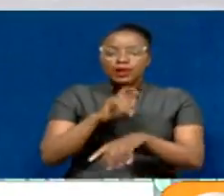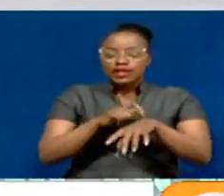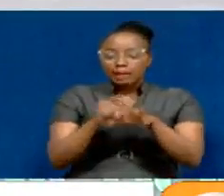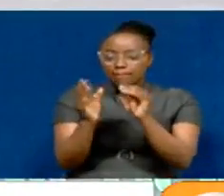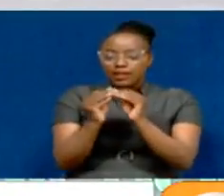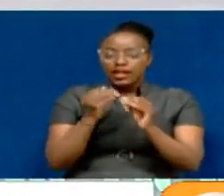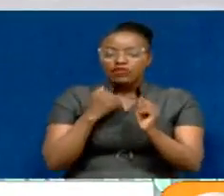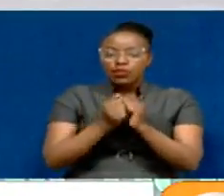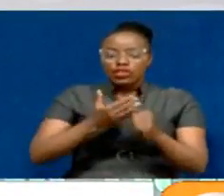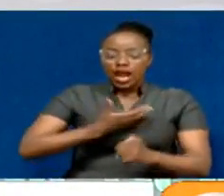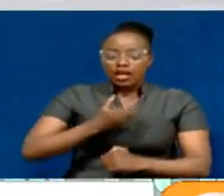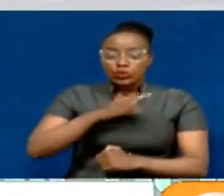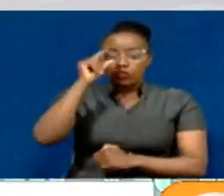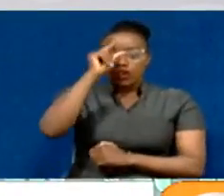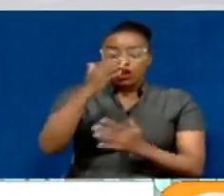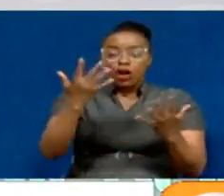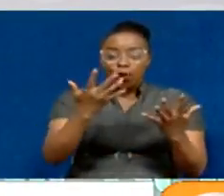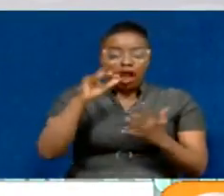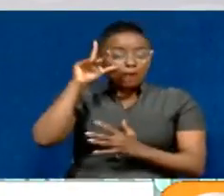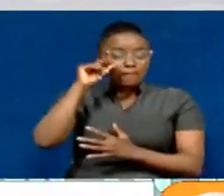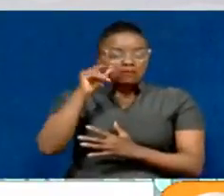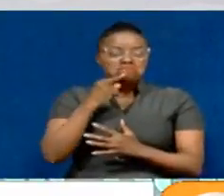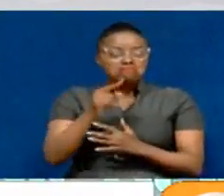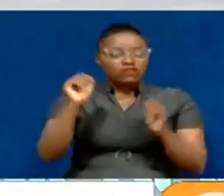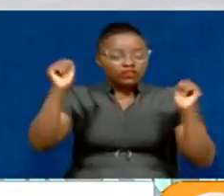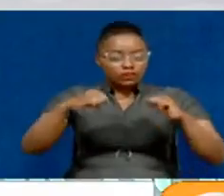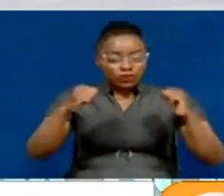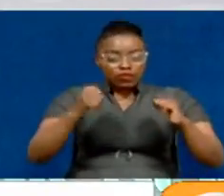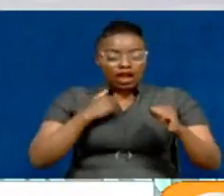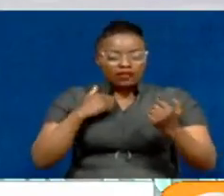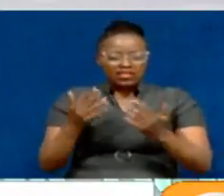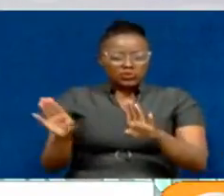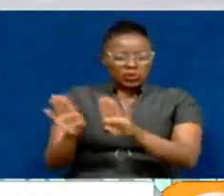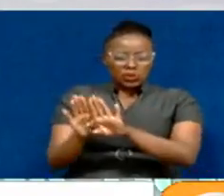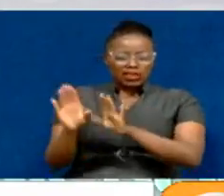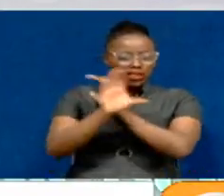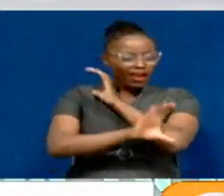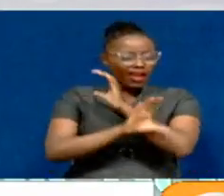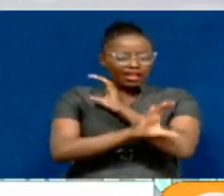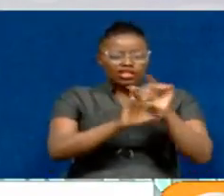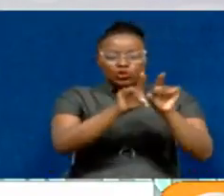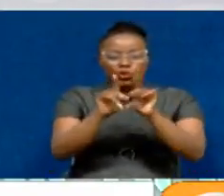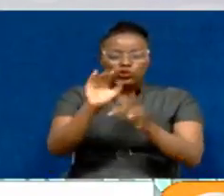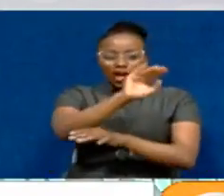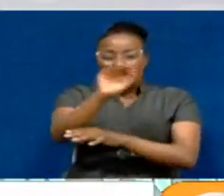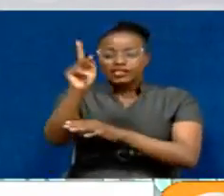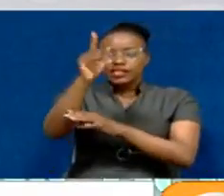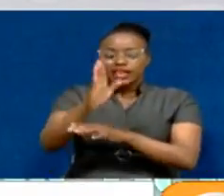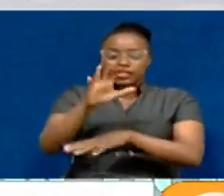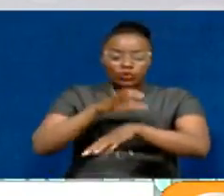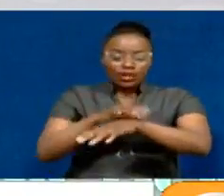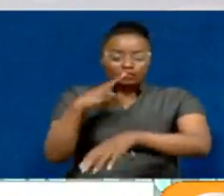with the Council of Governors in Mombasa, where he ruled out the possibility of a lockdown, while at the same time urging Kenyans to